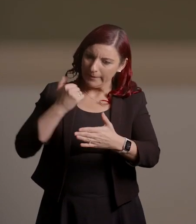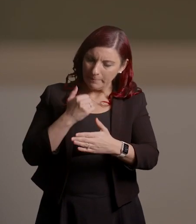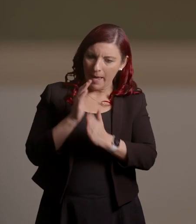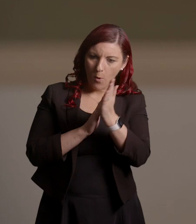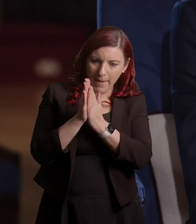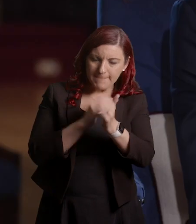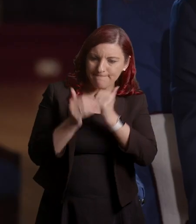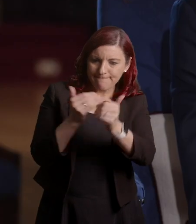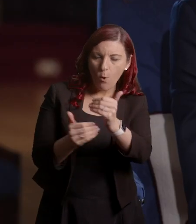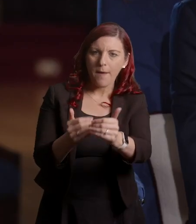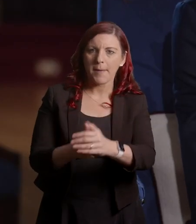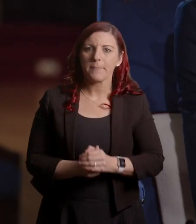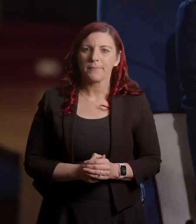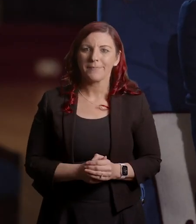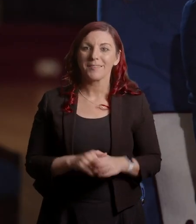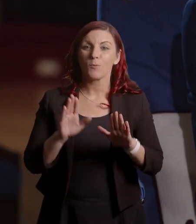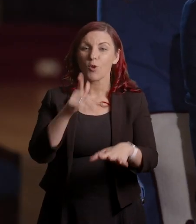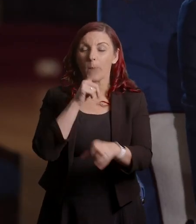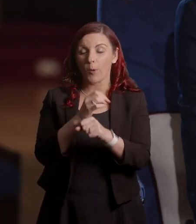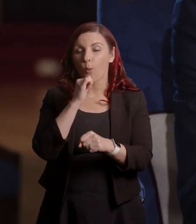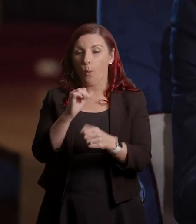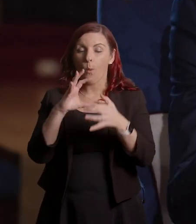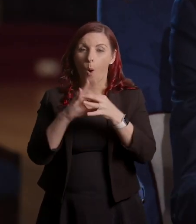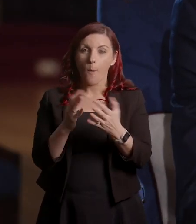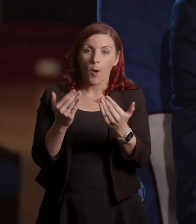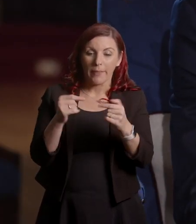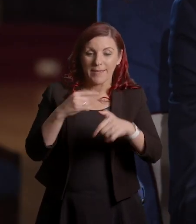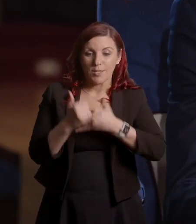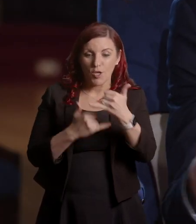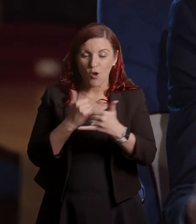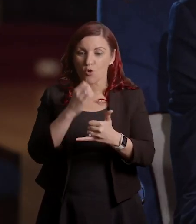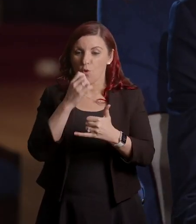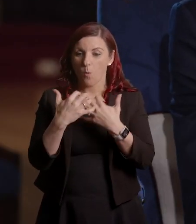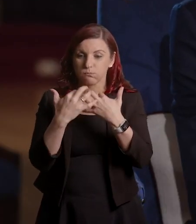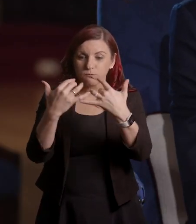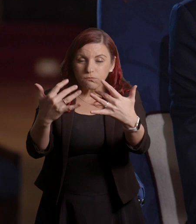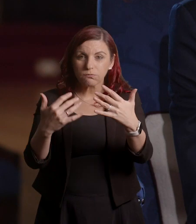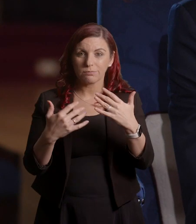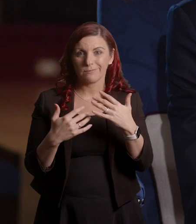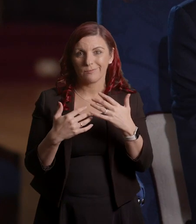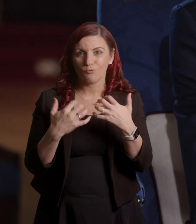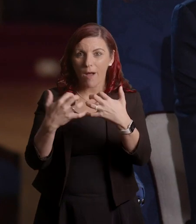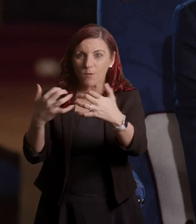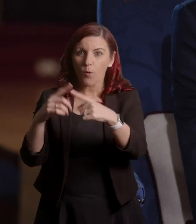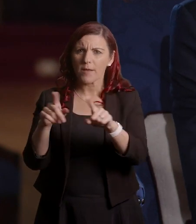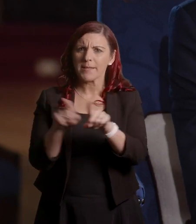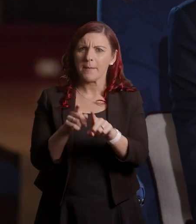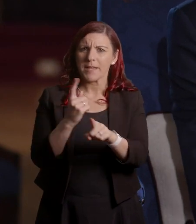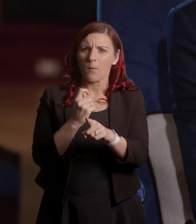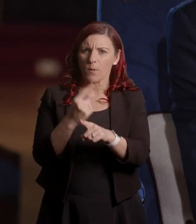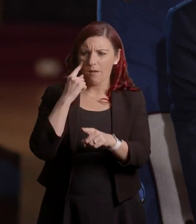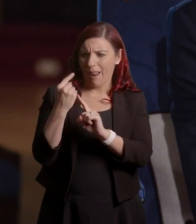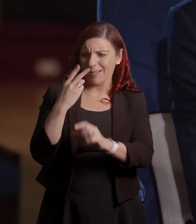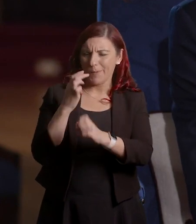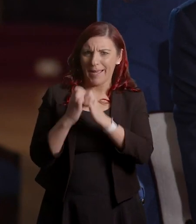that going. We spoke about no homecoming, sadly, this year in terms of the large crowds that we would normally see, but we also saw at the weekend